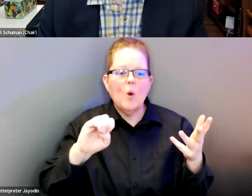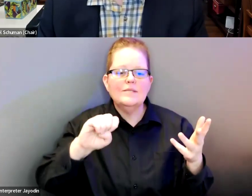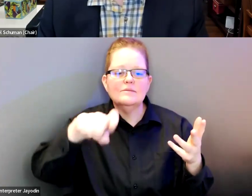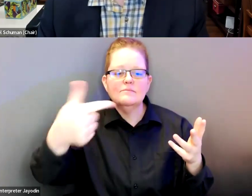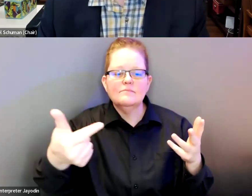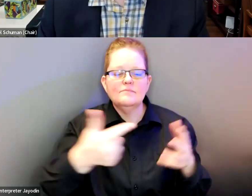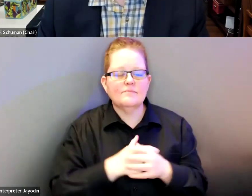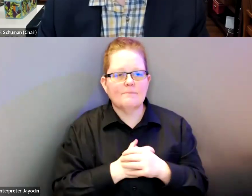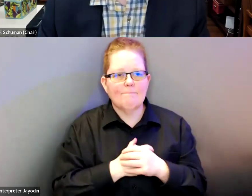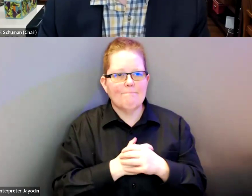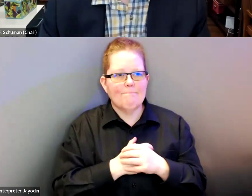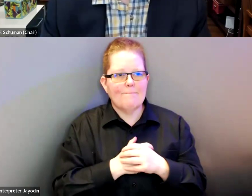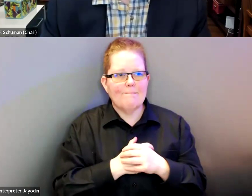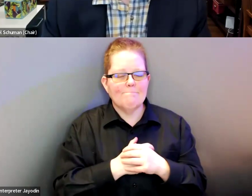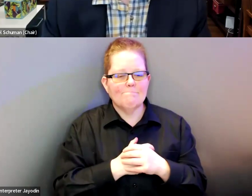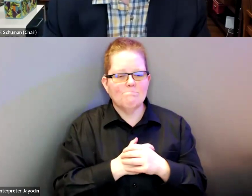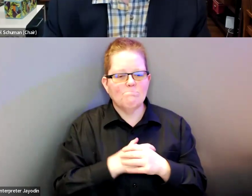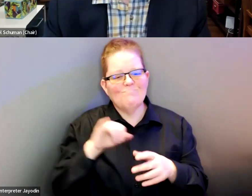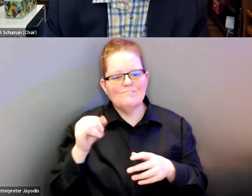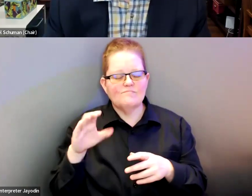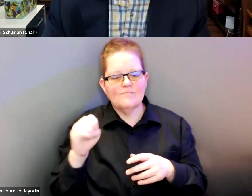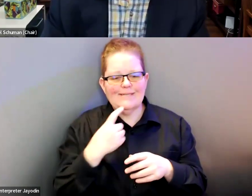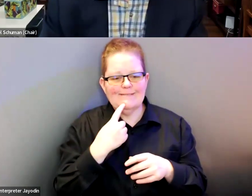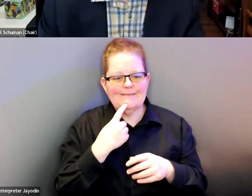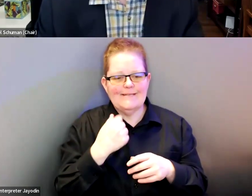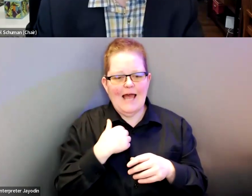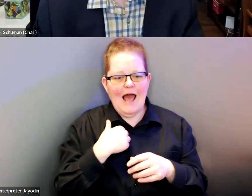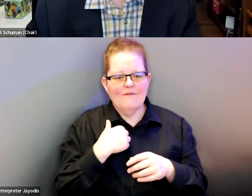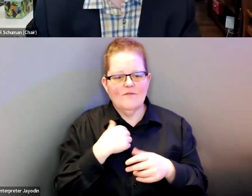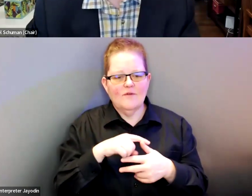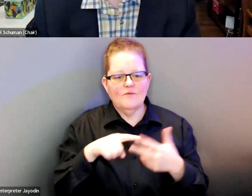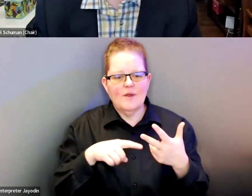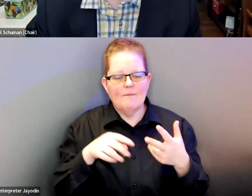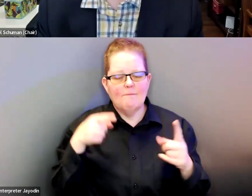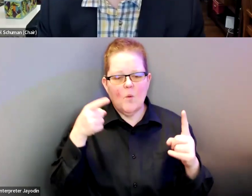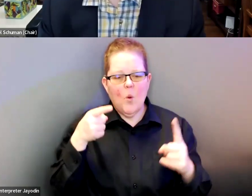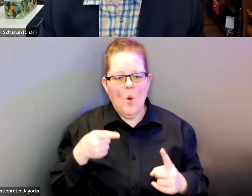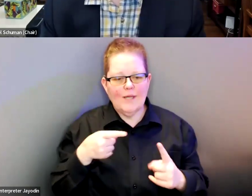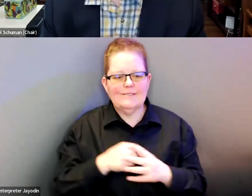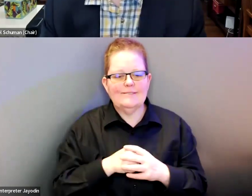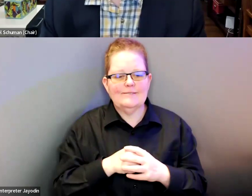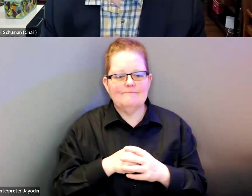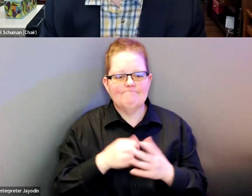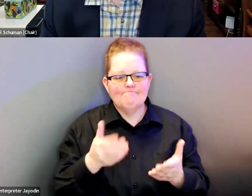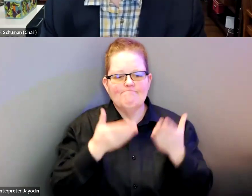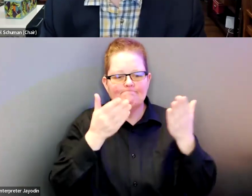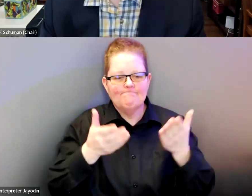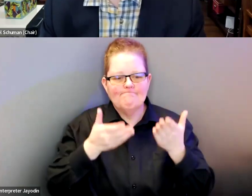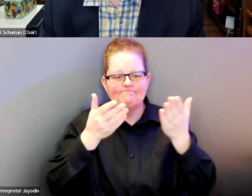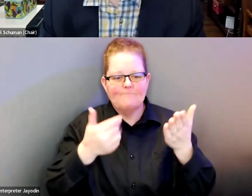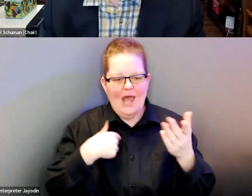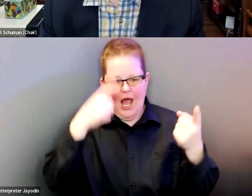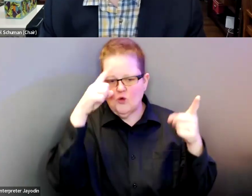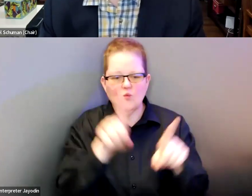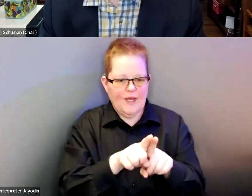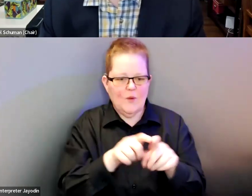I think Kristen has raised 3 points that I was going to raise, so I agree totally with that. First, on